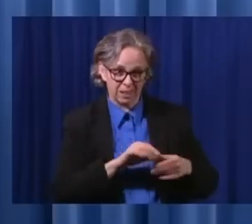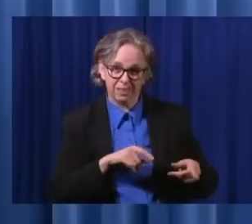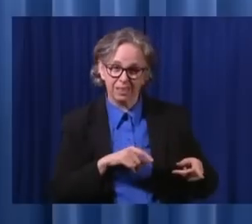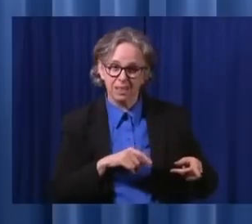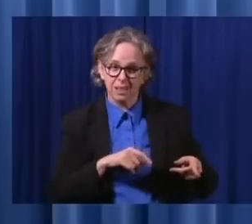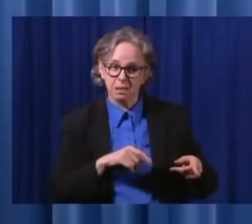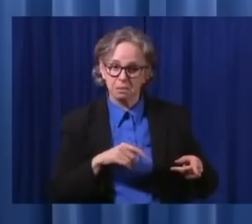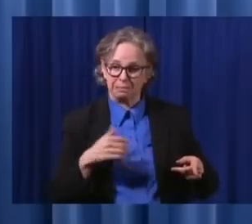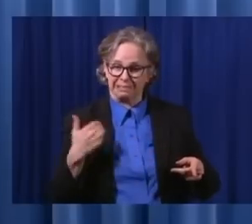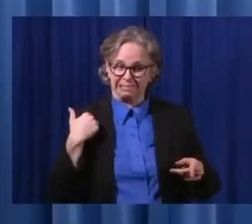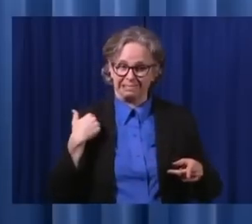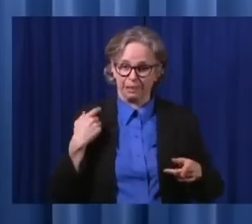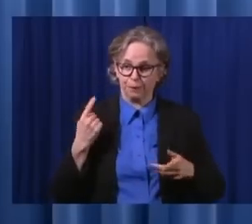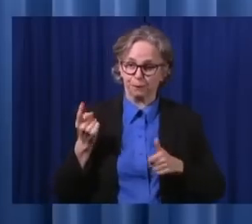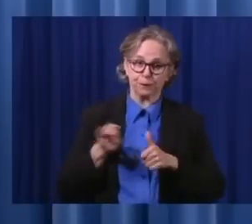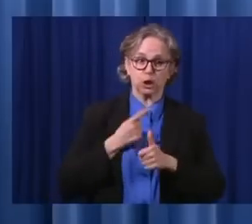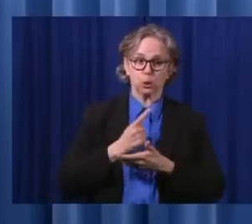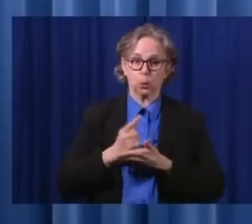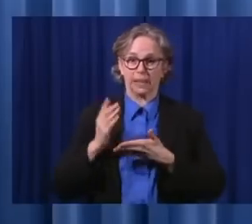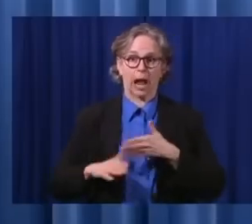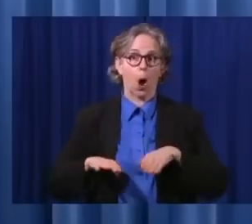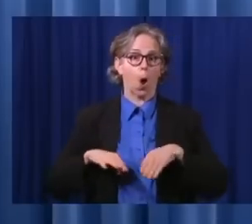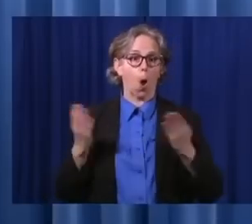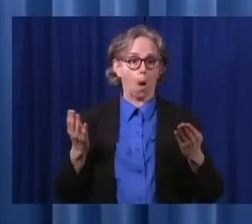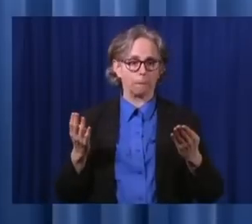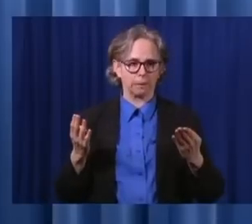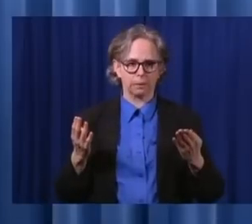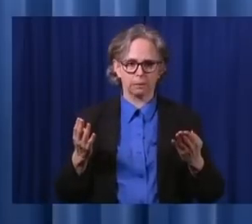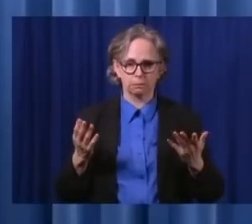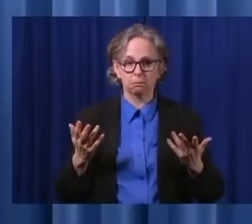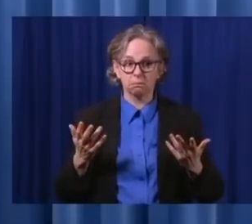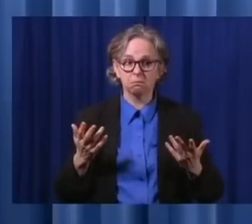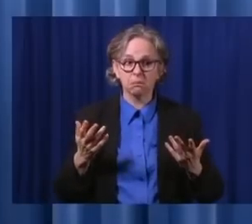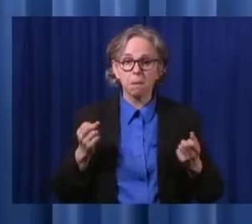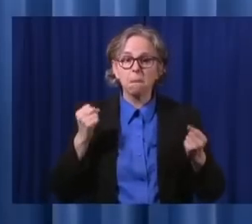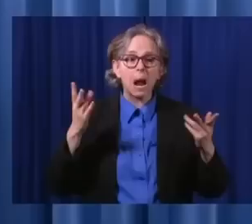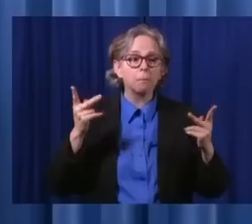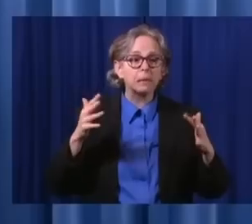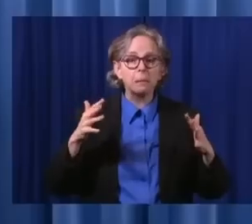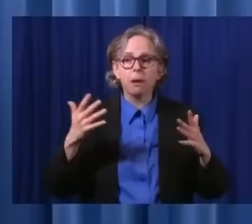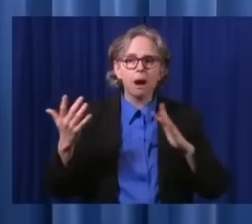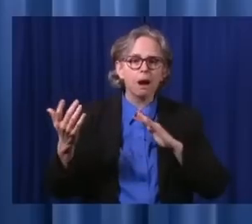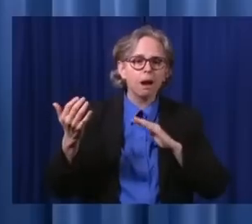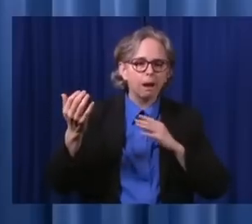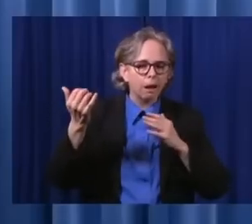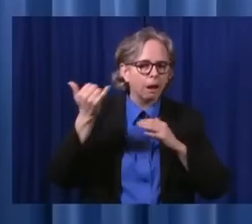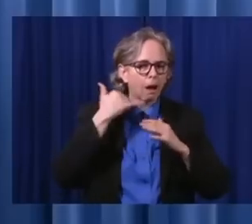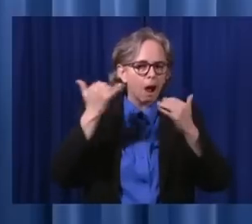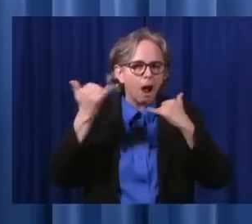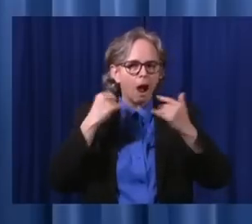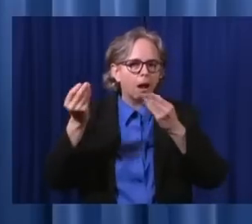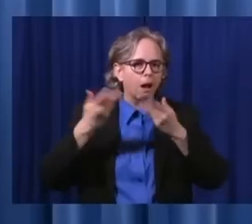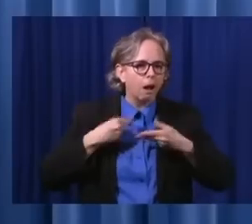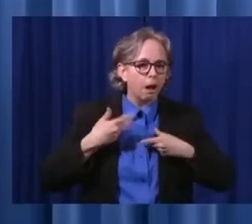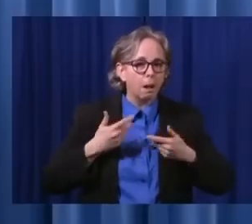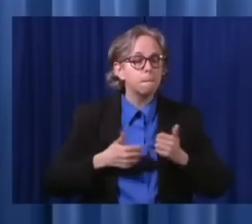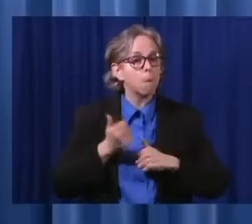open. I got reports back, and the reports, by and large, frankly, were very